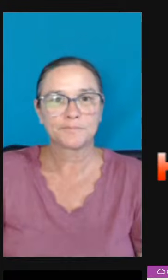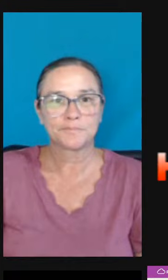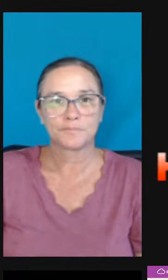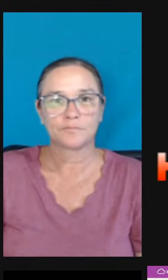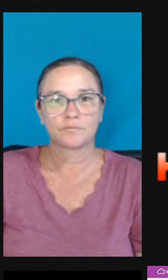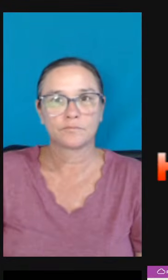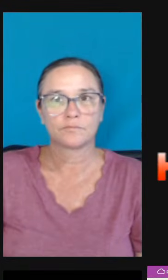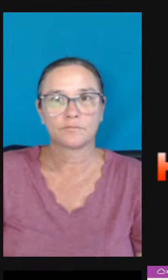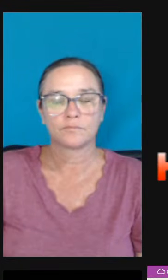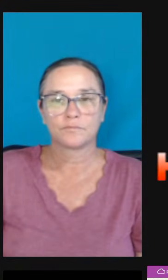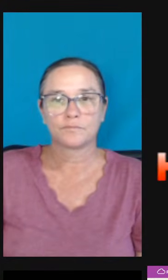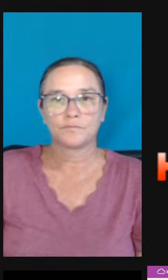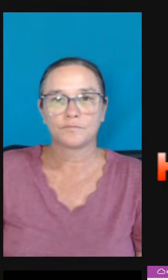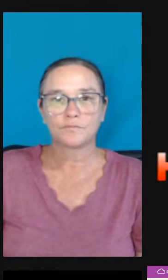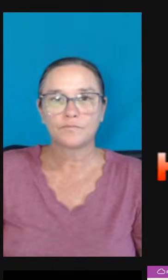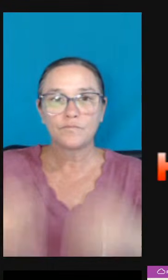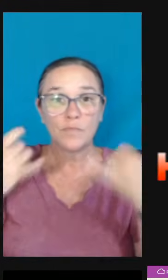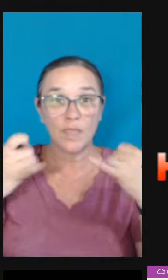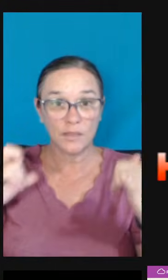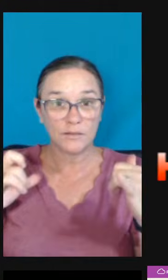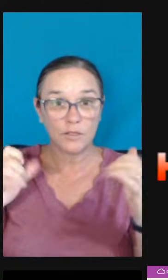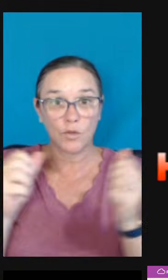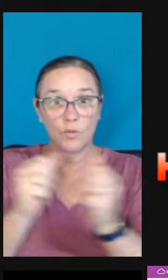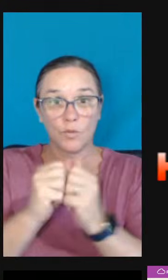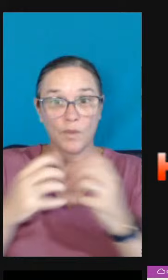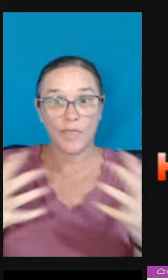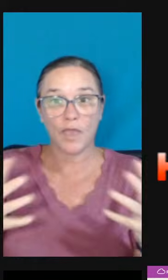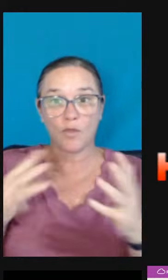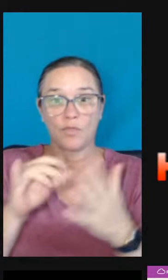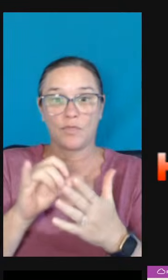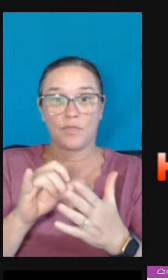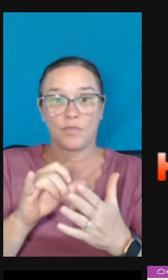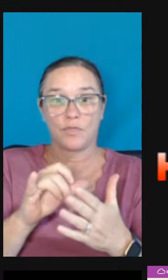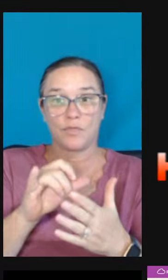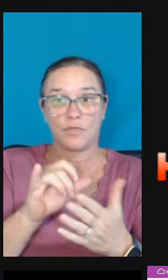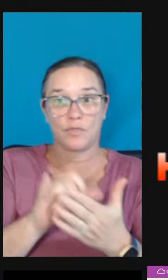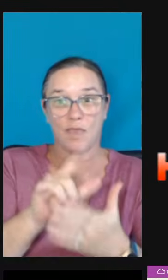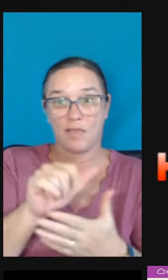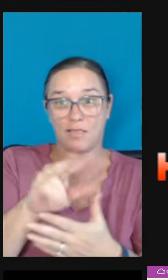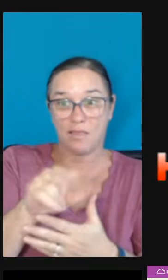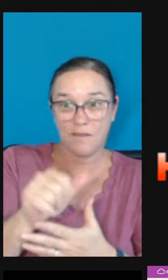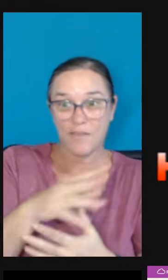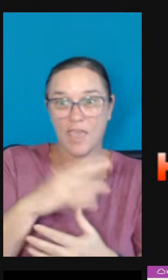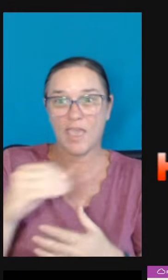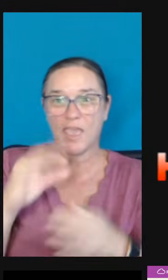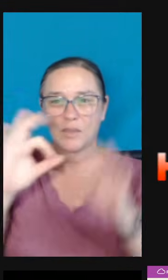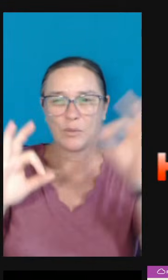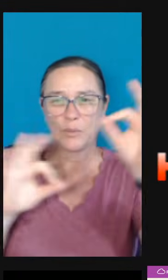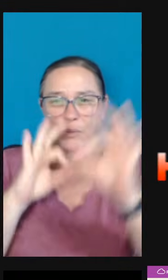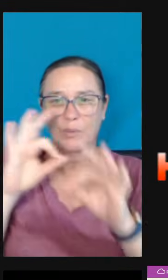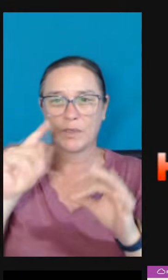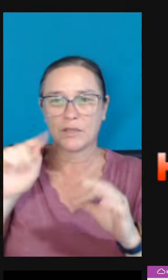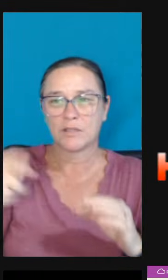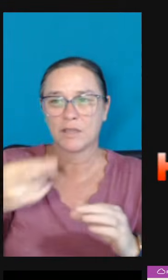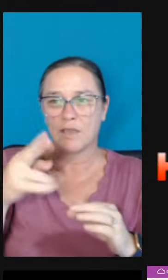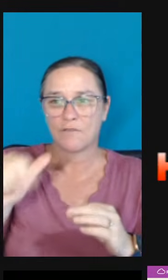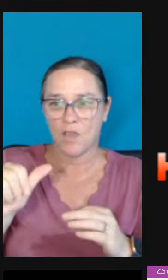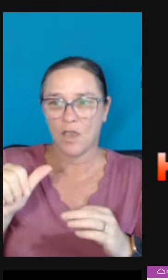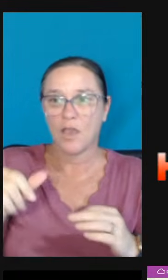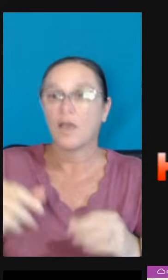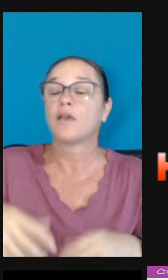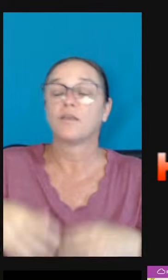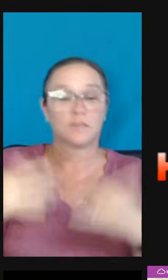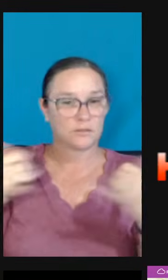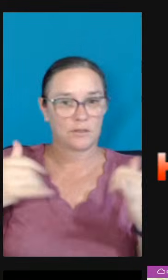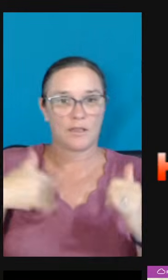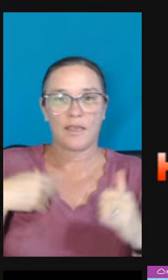So still, even without the the lava and Tephra emissions, gas emissions are of major